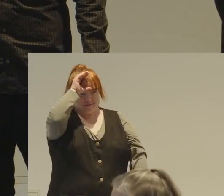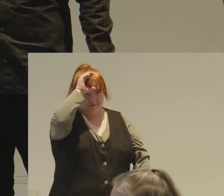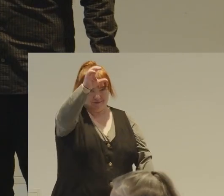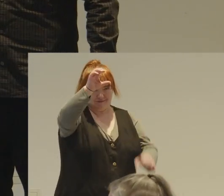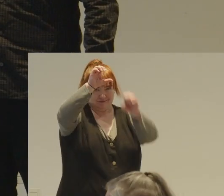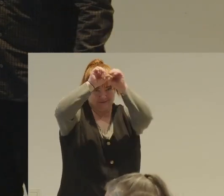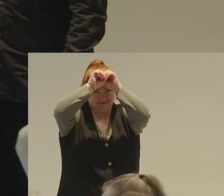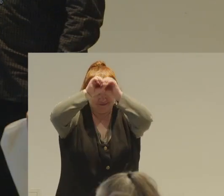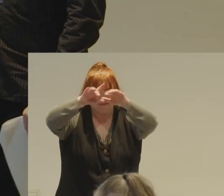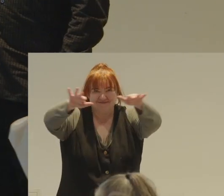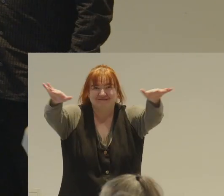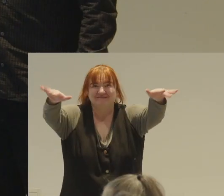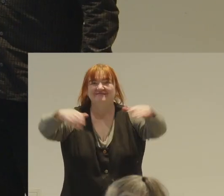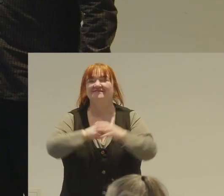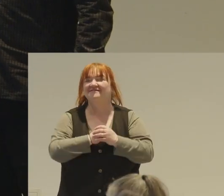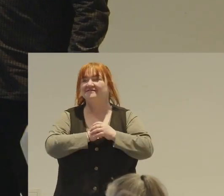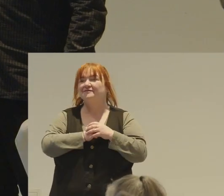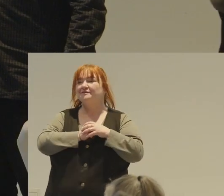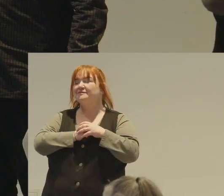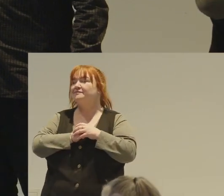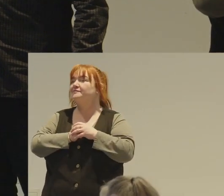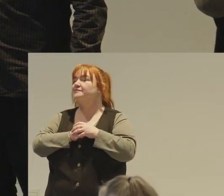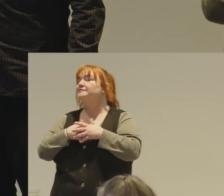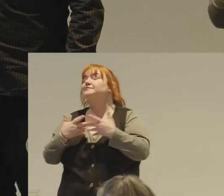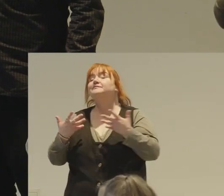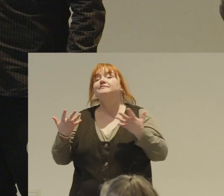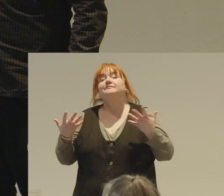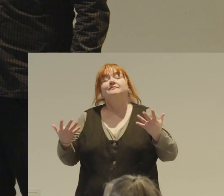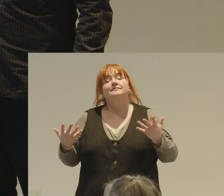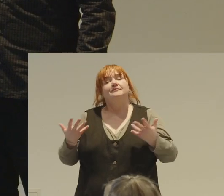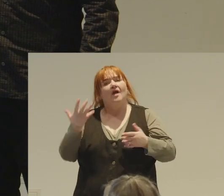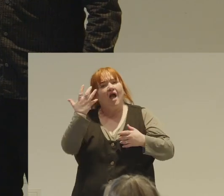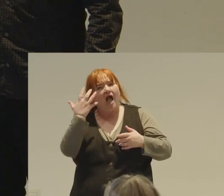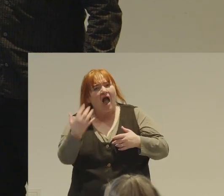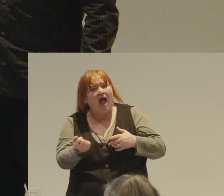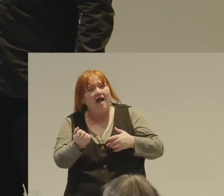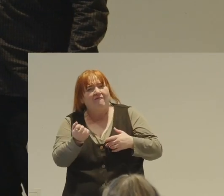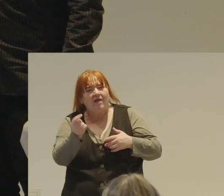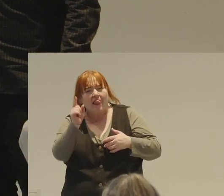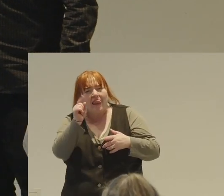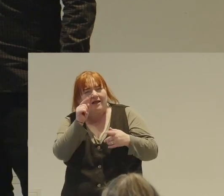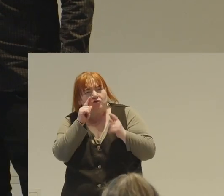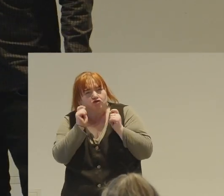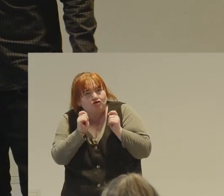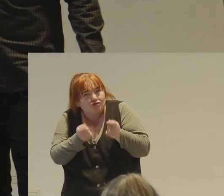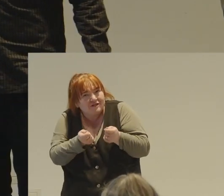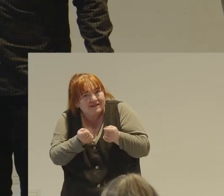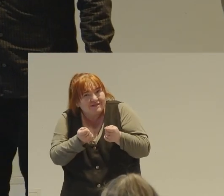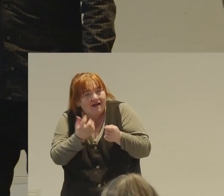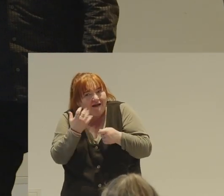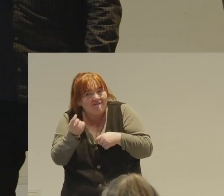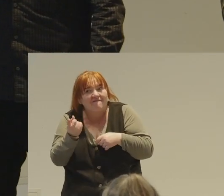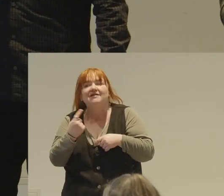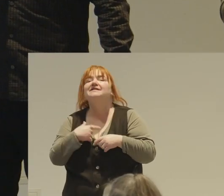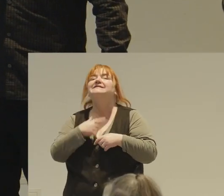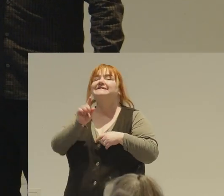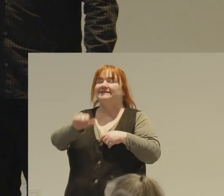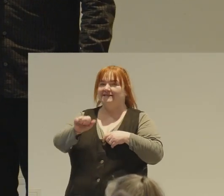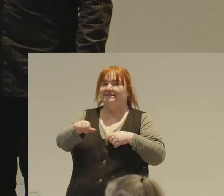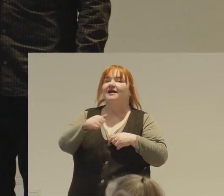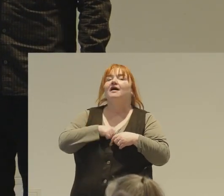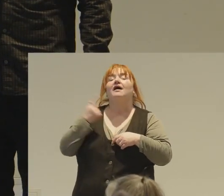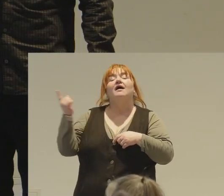UK. Brilliant. So Charlotte, I think we've got a little treat for everybody. Yeah, this is a